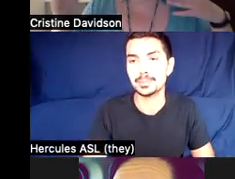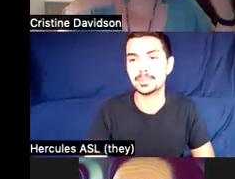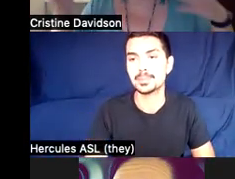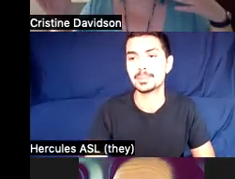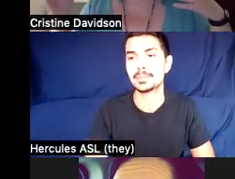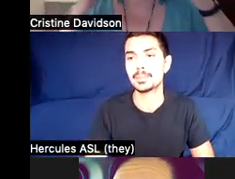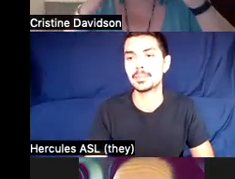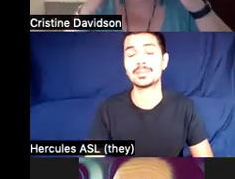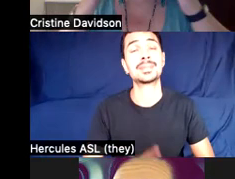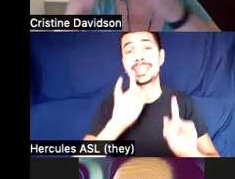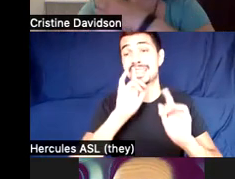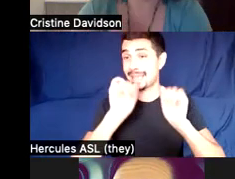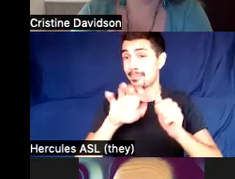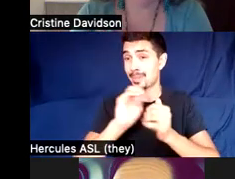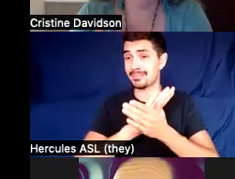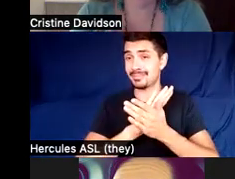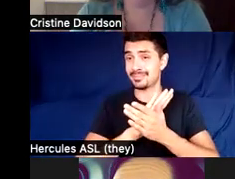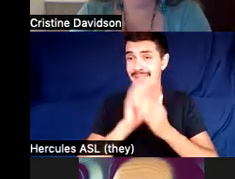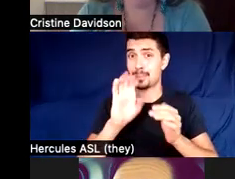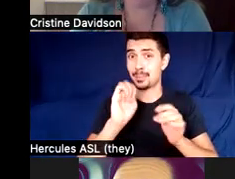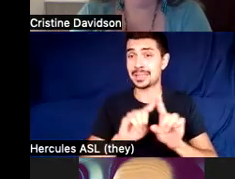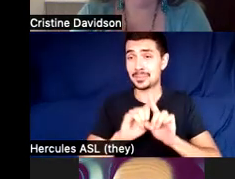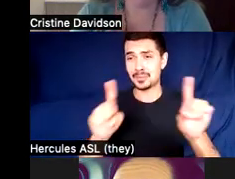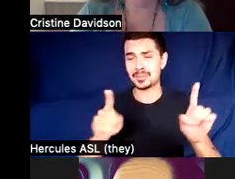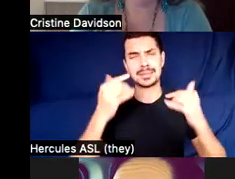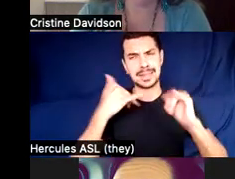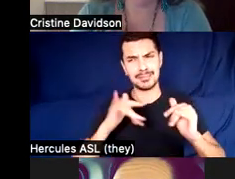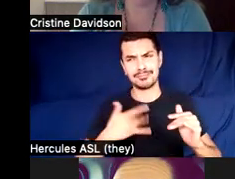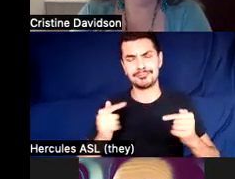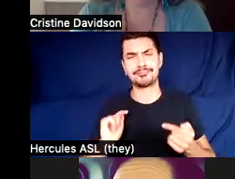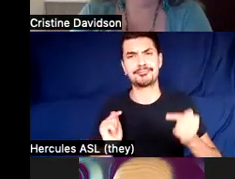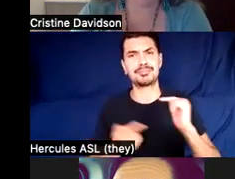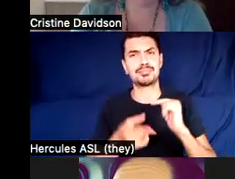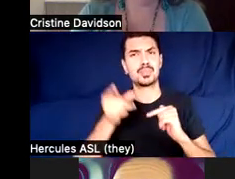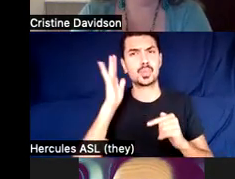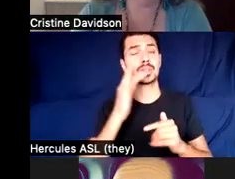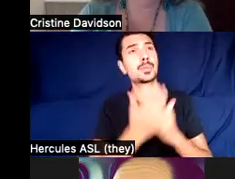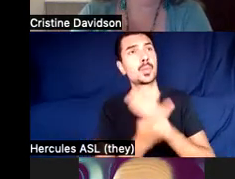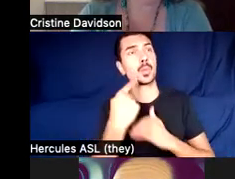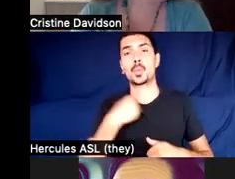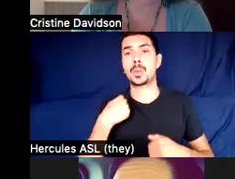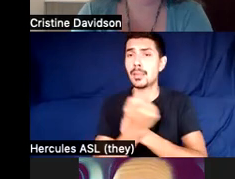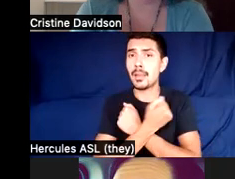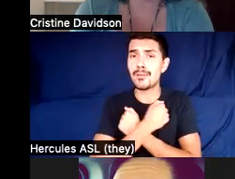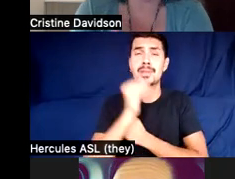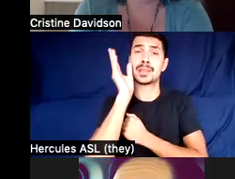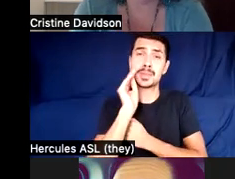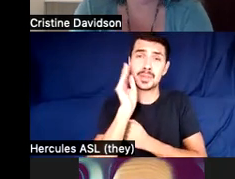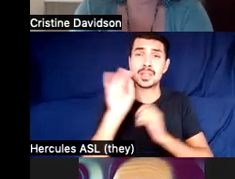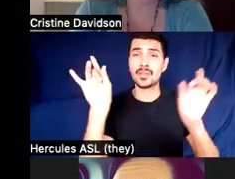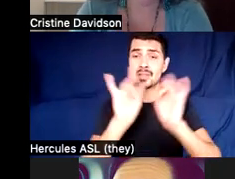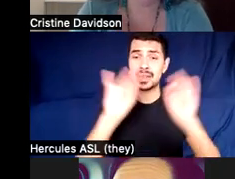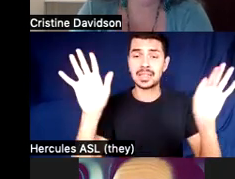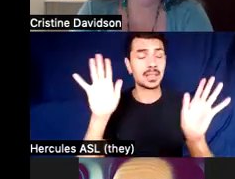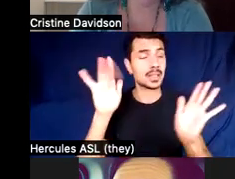they can be different, right? And they're still painful. So when somebody we love has experienced violence, it's extraordinarily